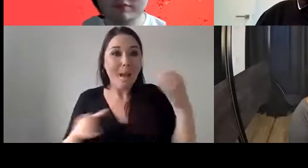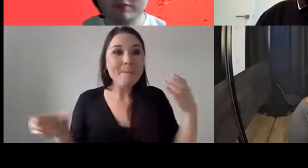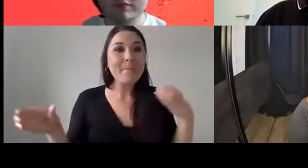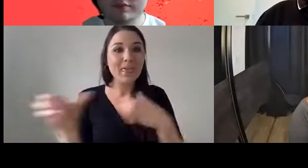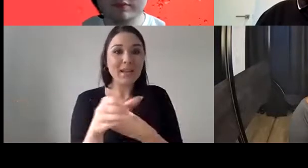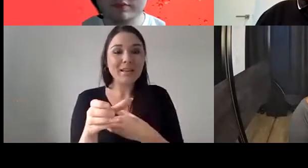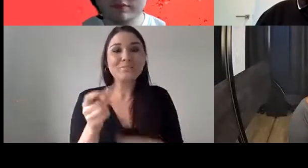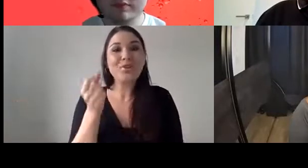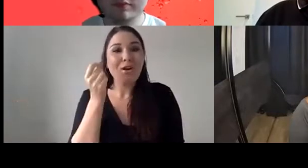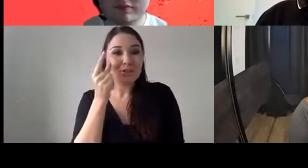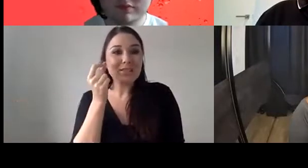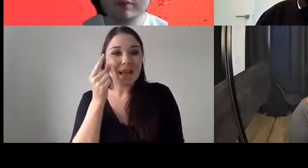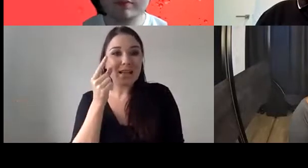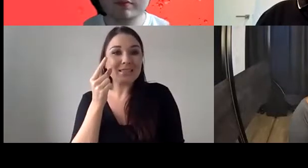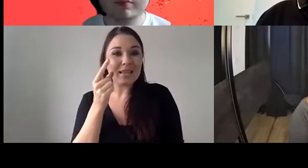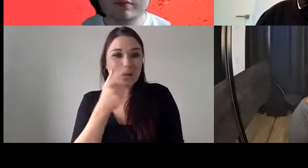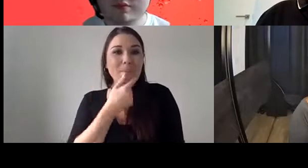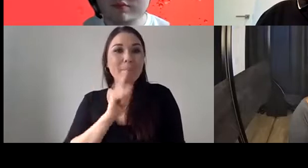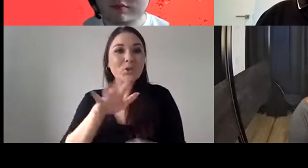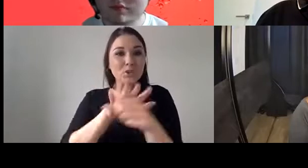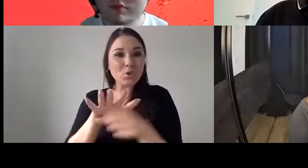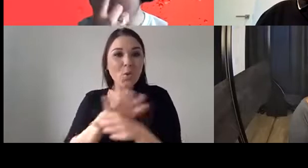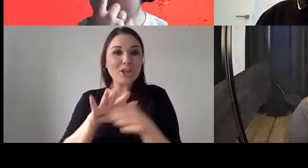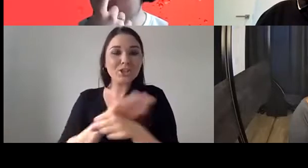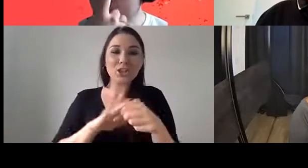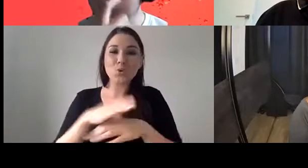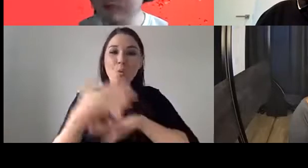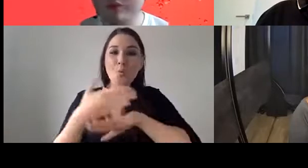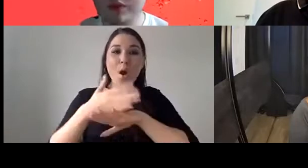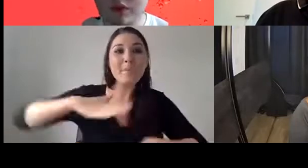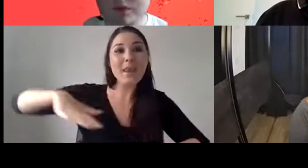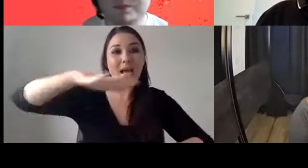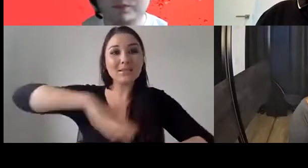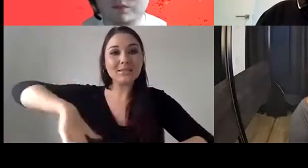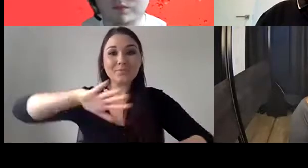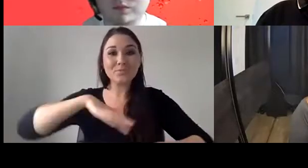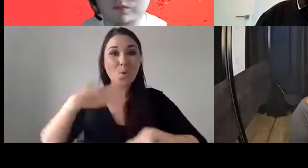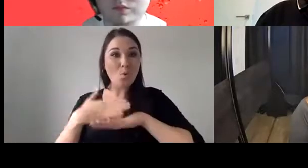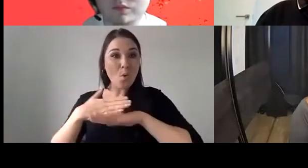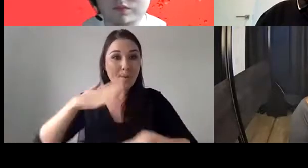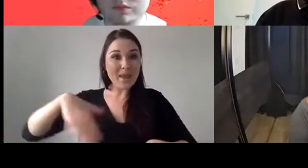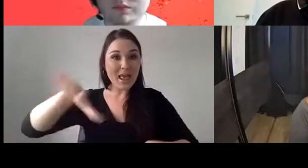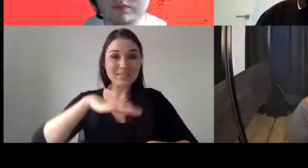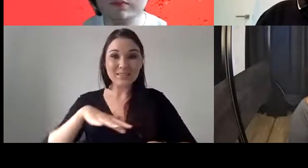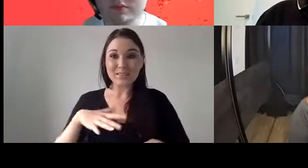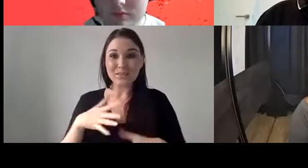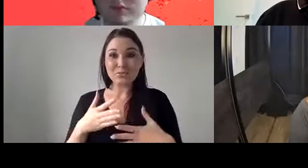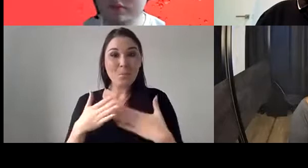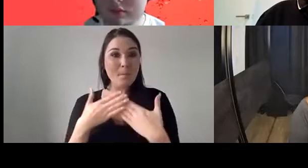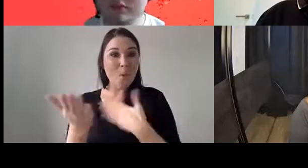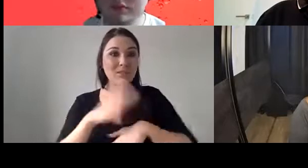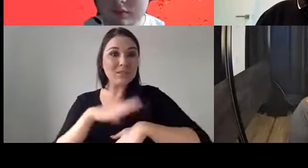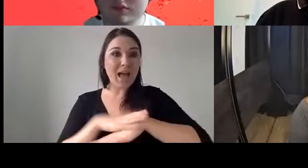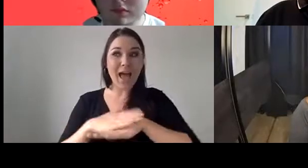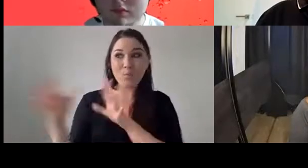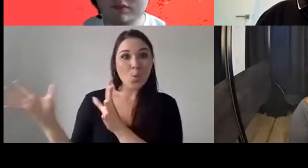anyone's situation. In the workplace, you spend more time with the people you work with than the people you love or live with. So